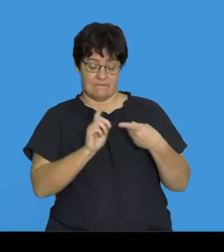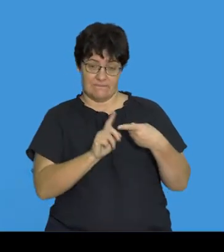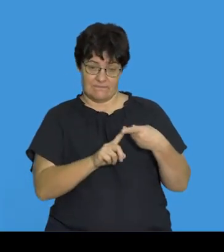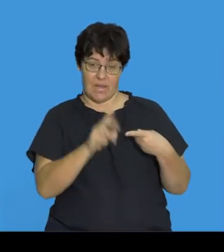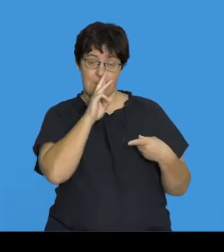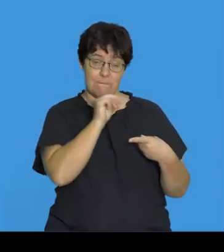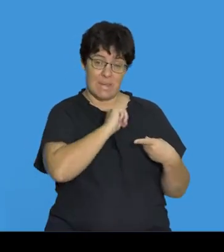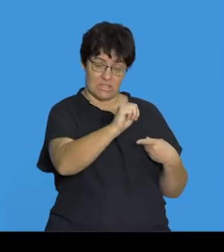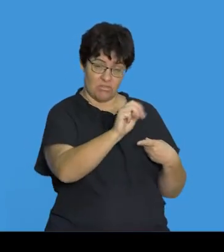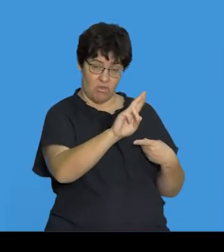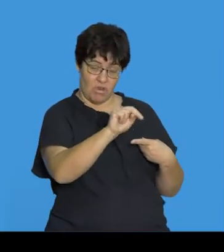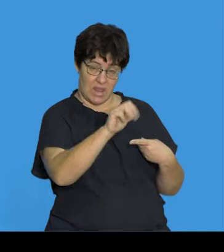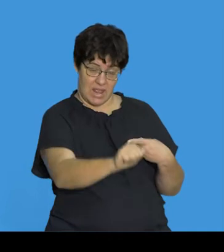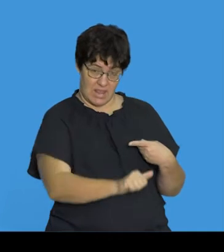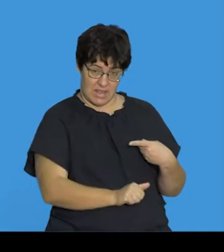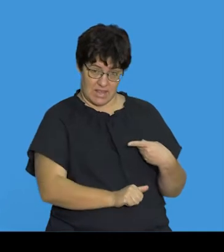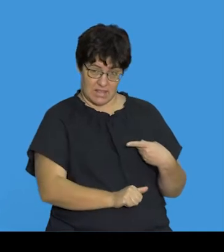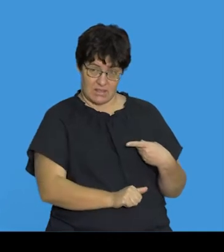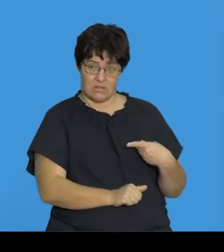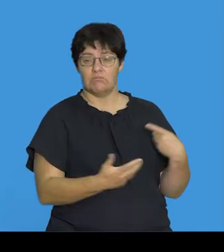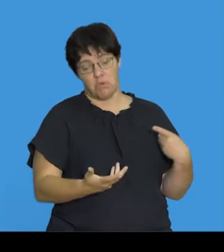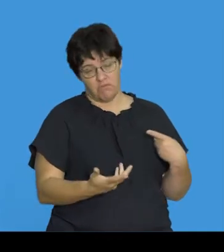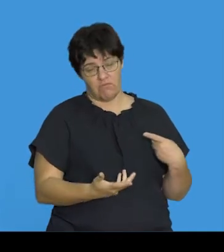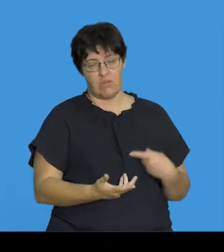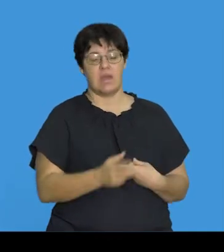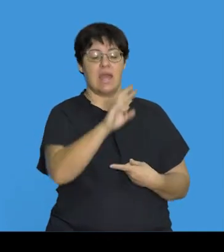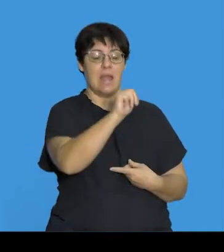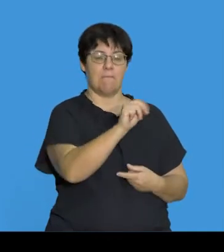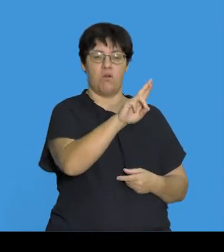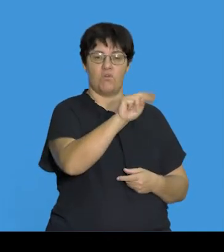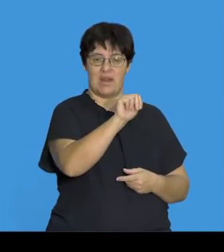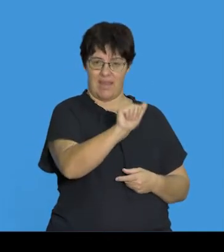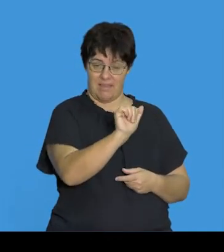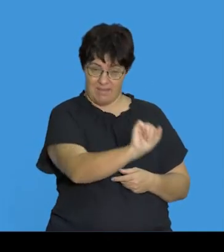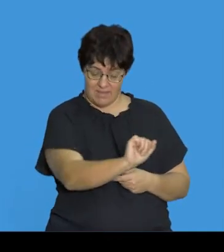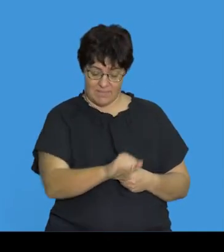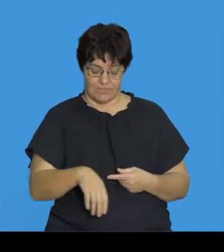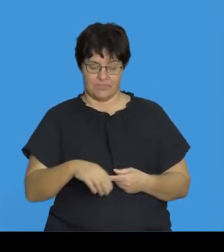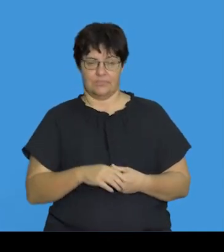have messenger RNA, which is often referred to as mRNA.